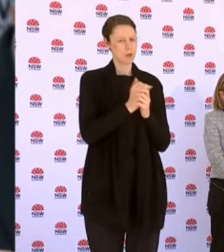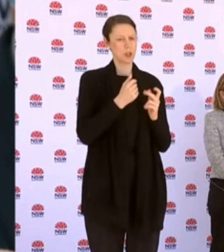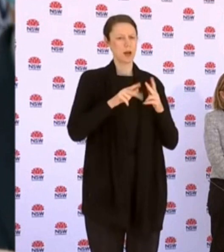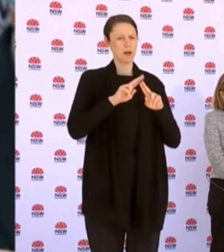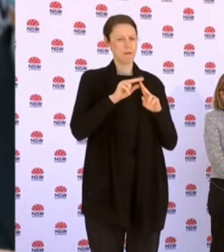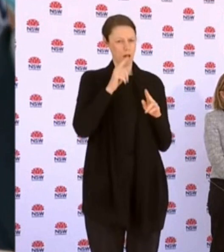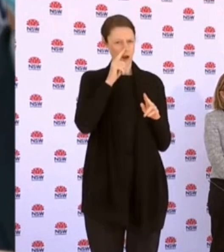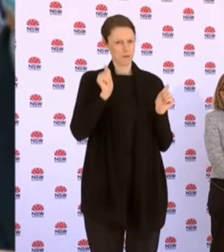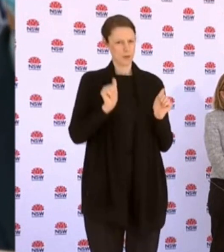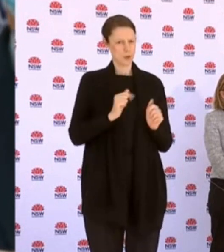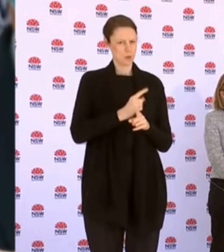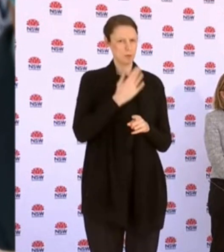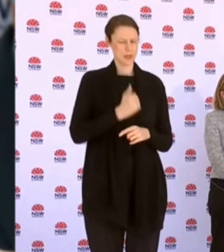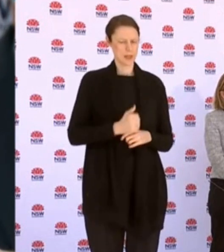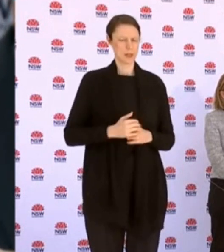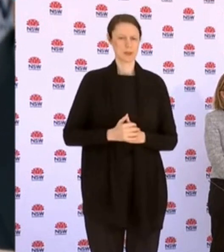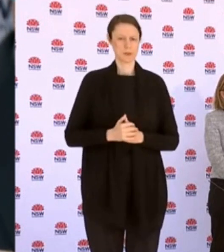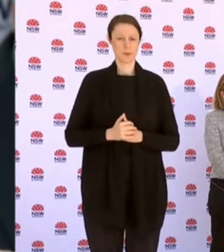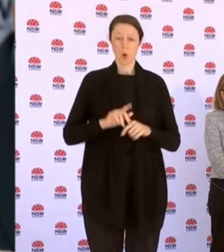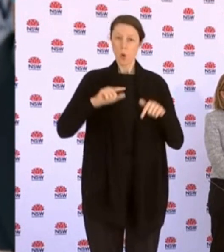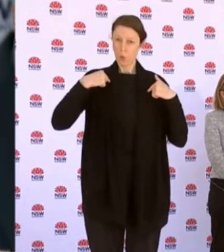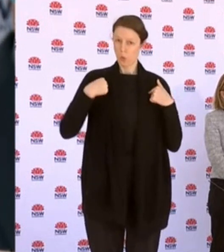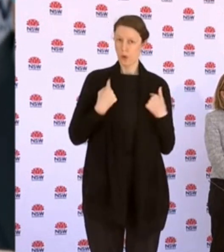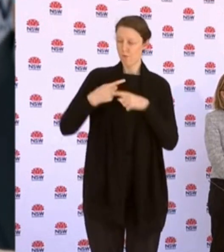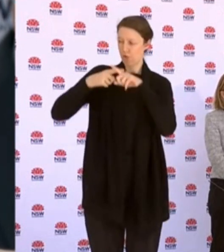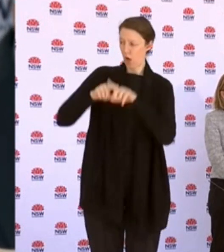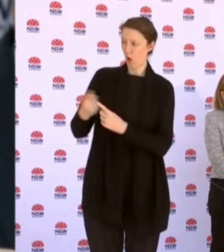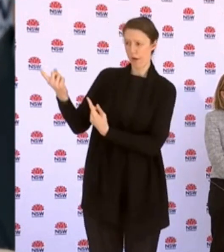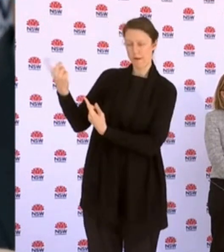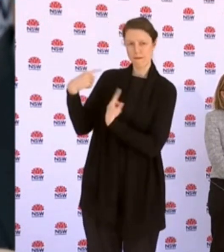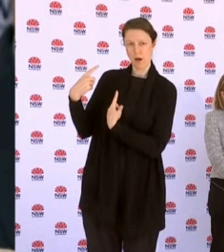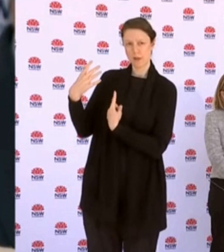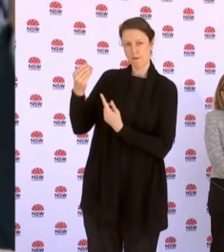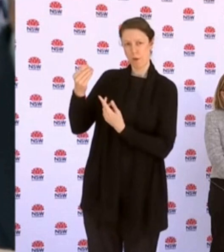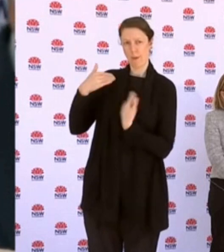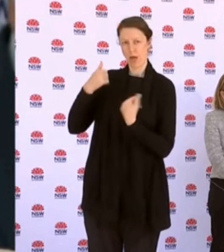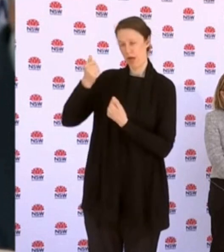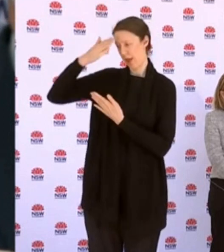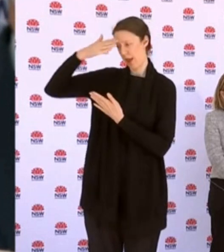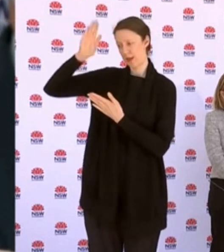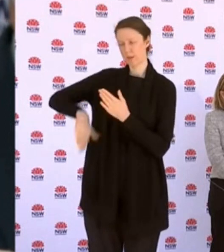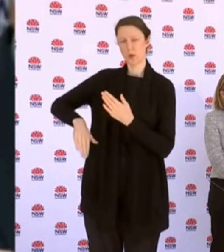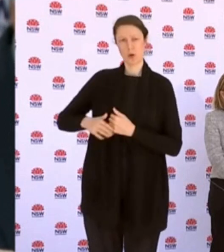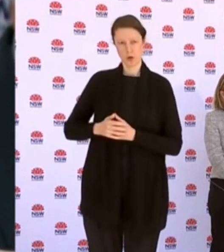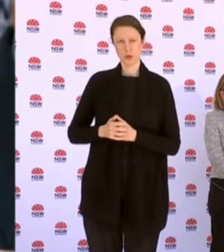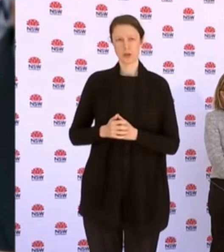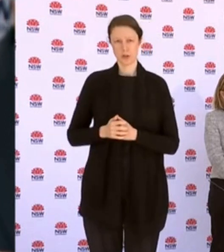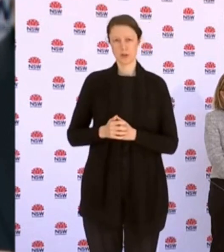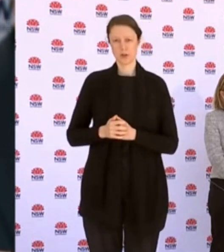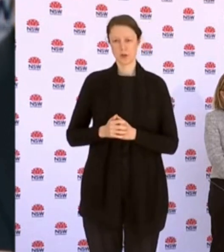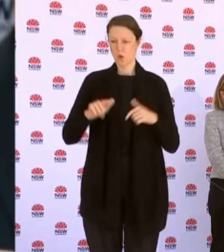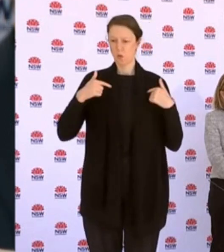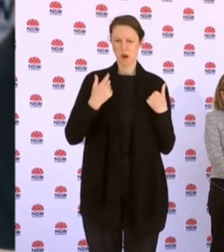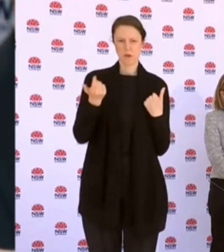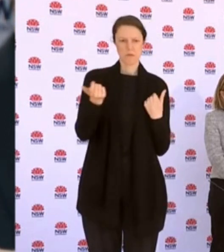health advice available, and the people of New South Wales know, given our track record, that we are never afraid to take those difficult decisions to keep our